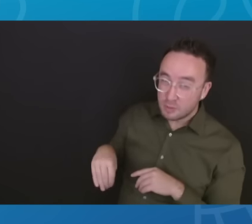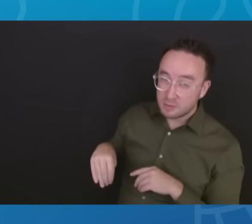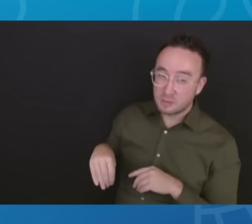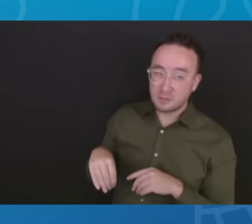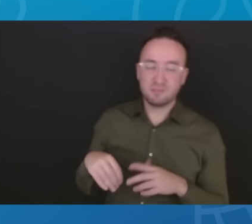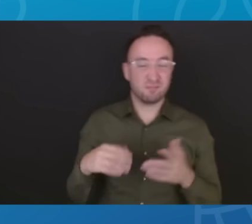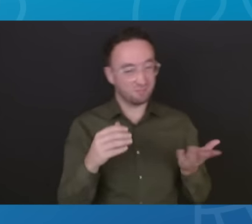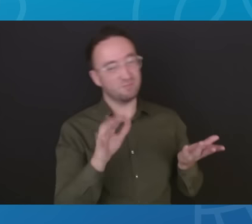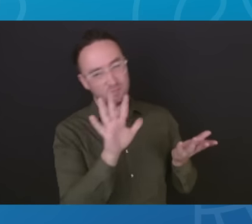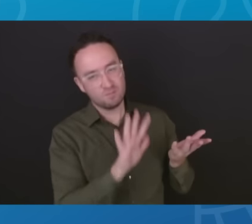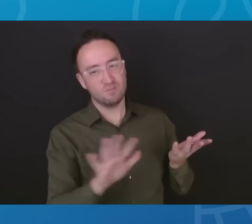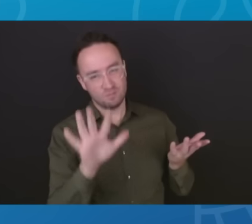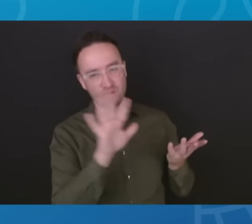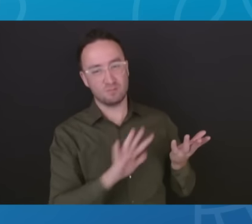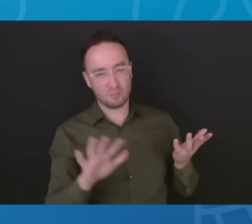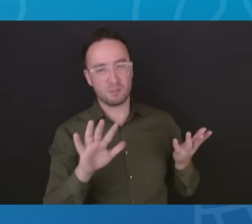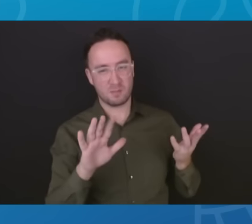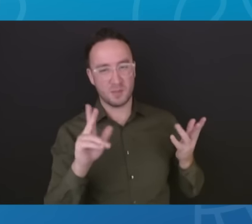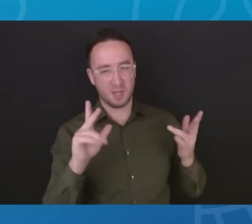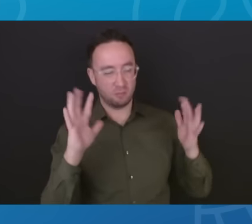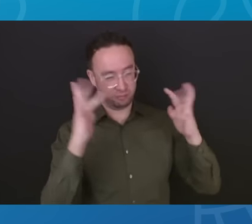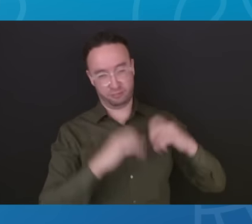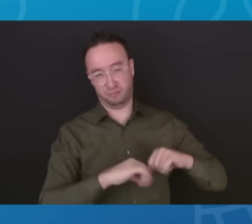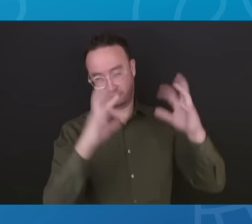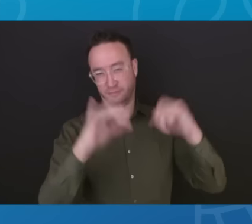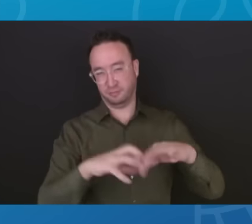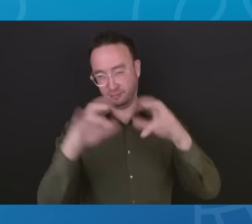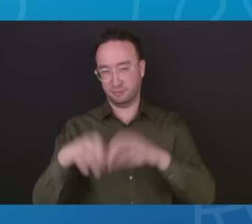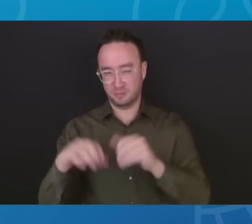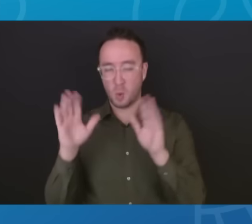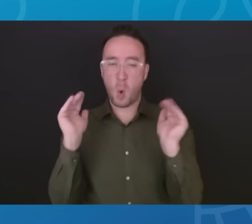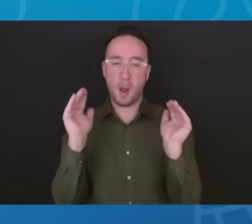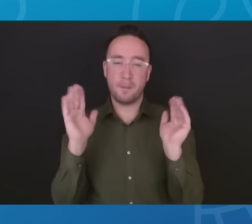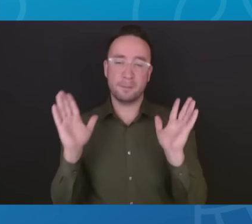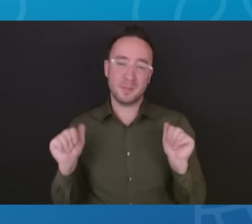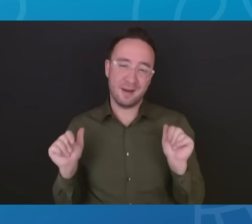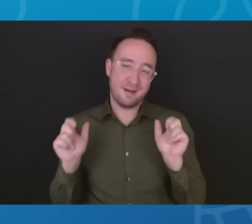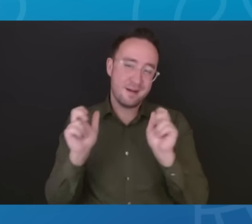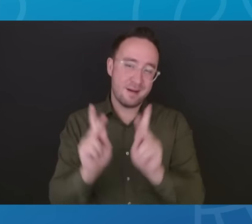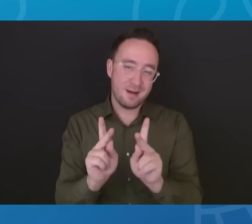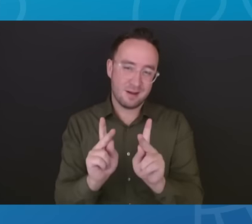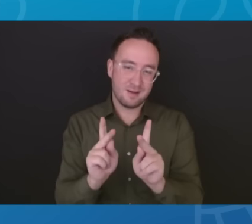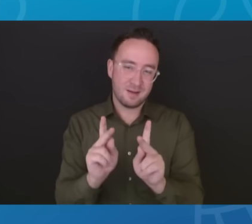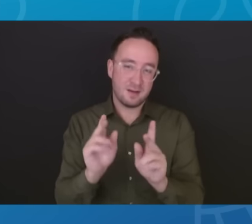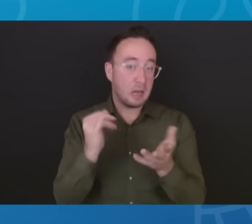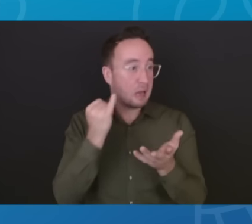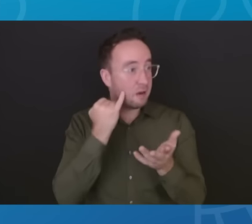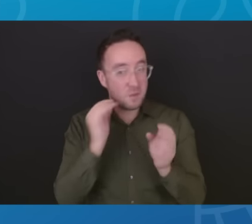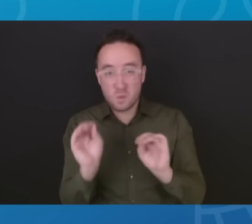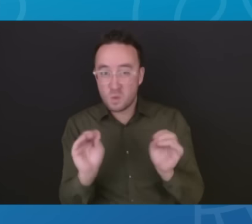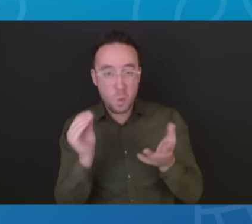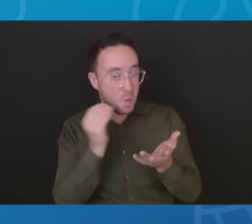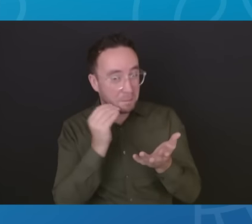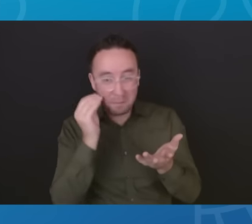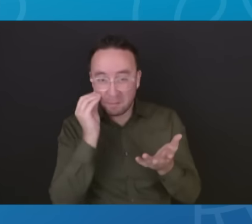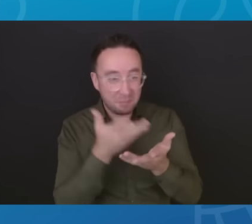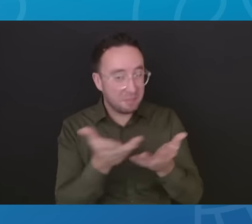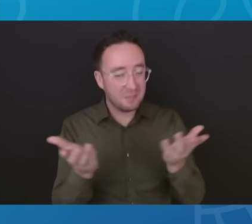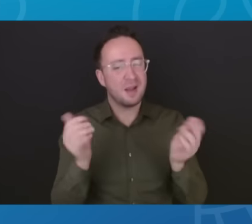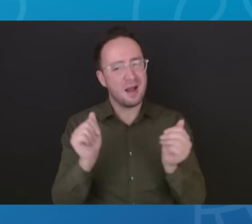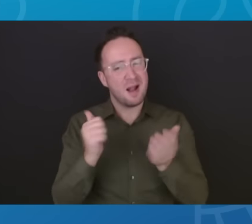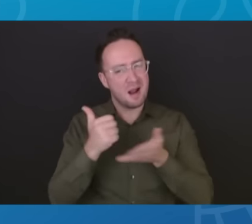neighborhoods. And if they don't have homes, we want to see the ability to rebuild them, which is why one of the pieces we have said has to be a priority for